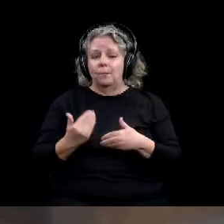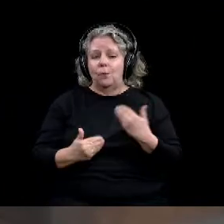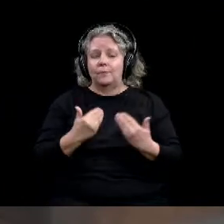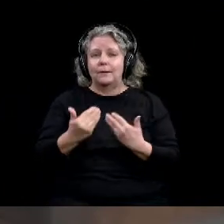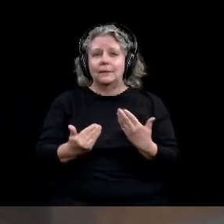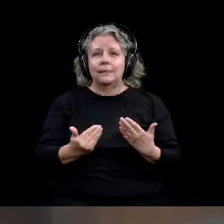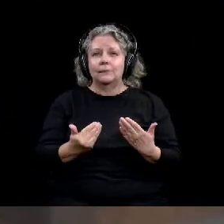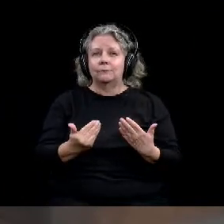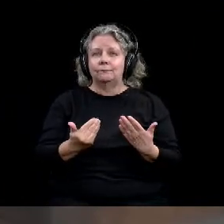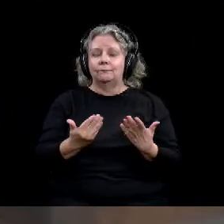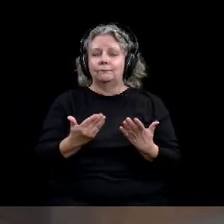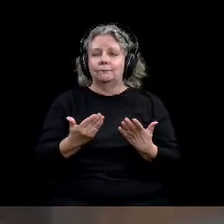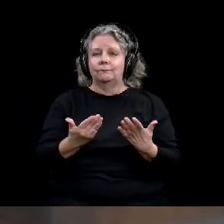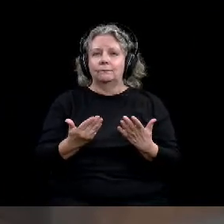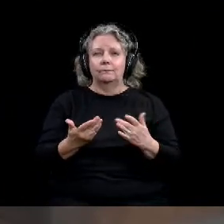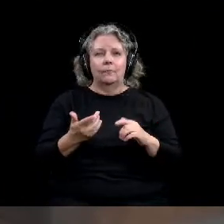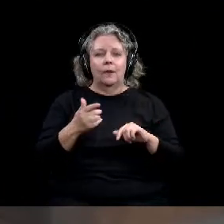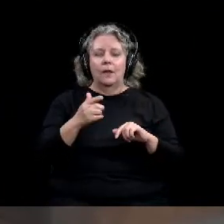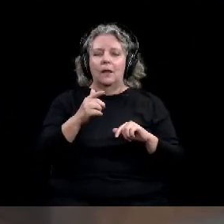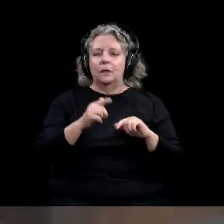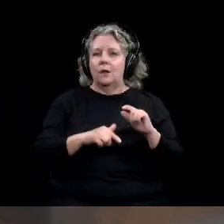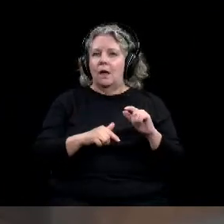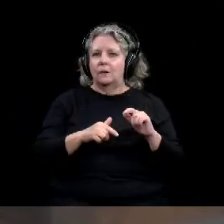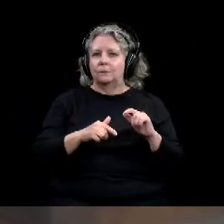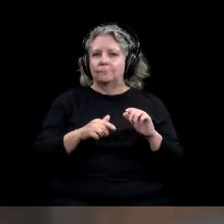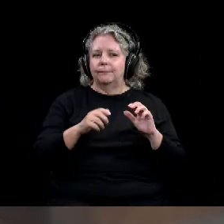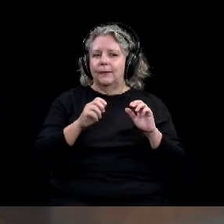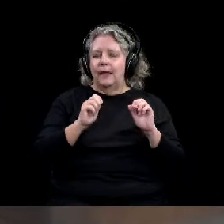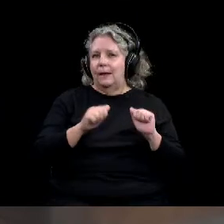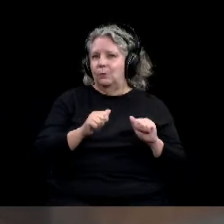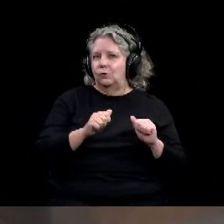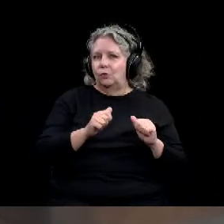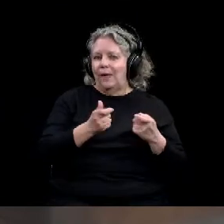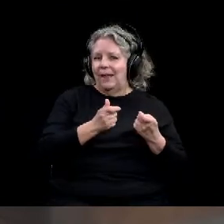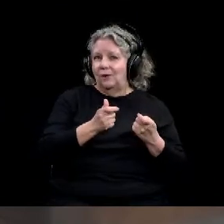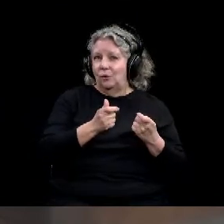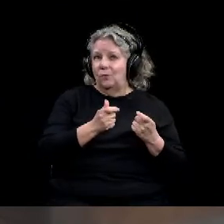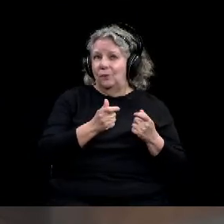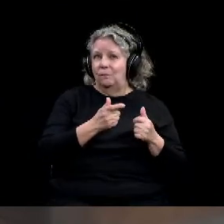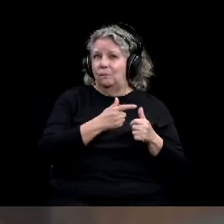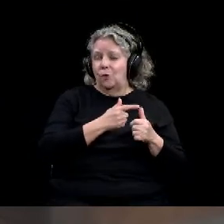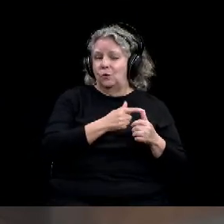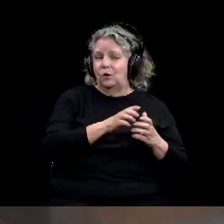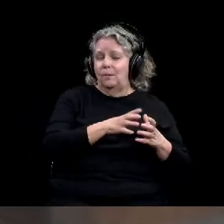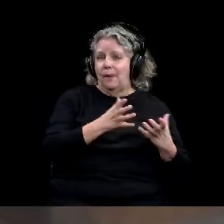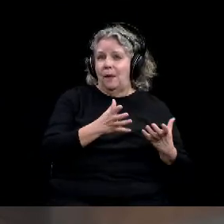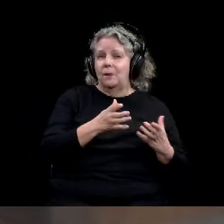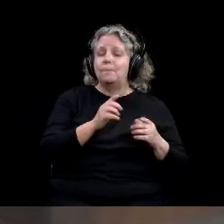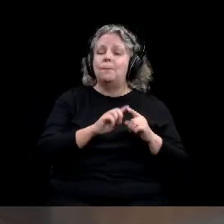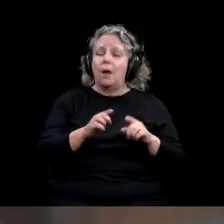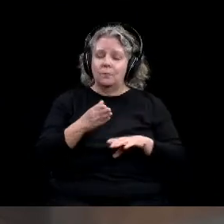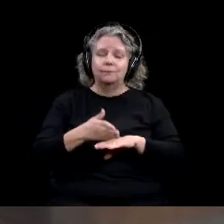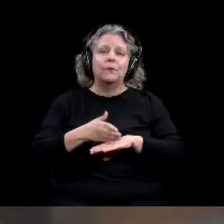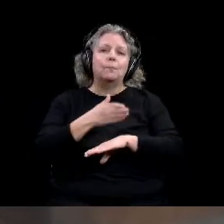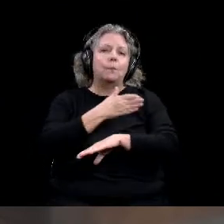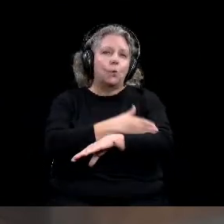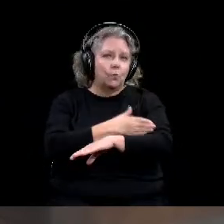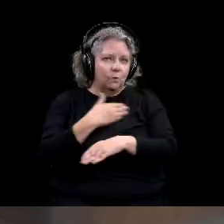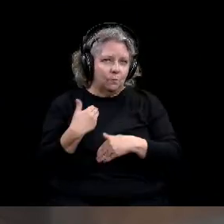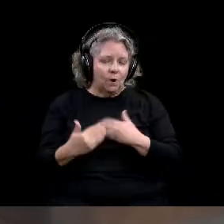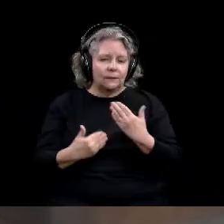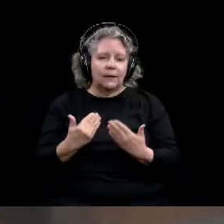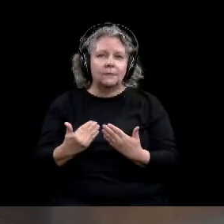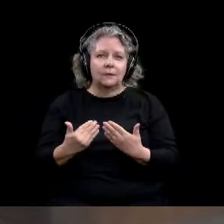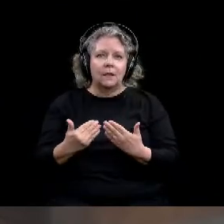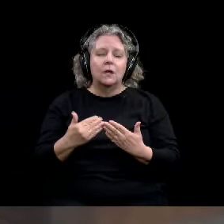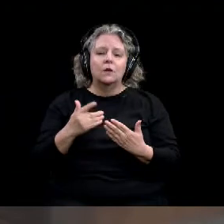has improved and the website will continually be updated to provide clarity. People should be encouraged to continue to log on to the